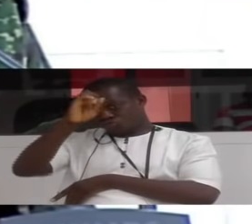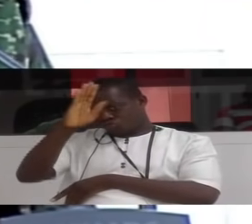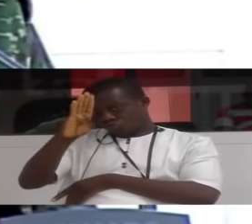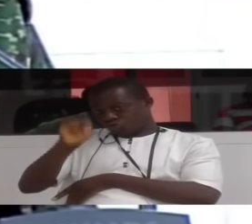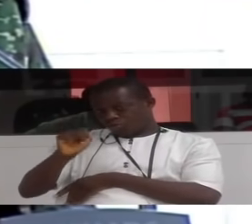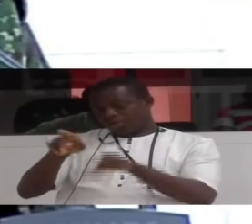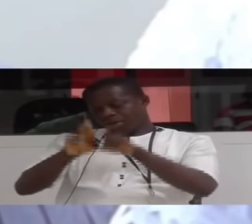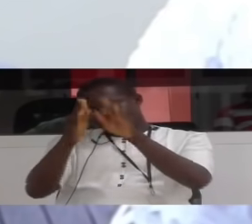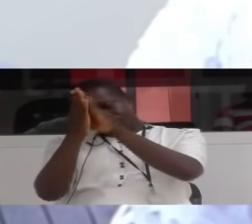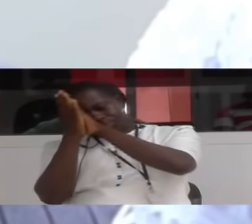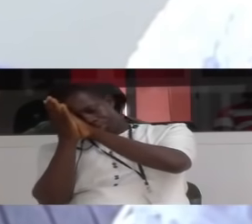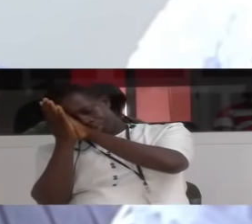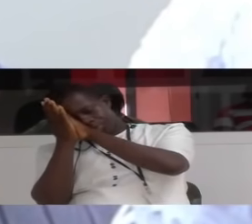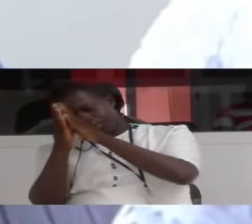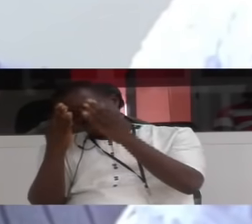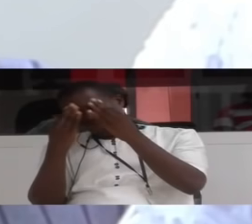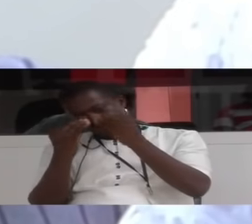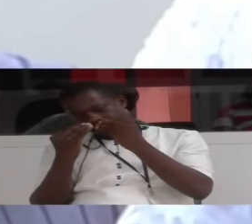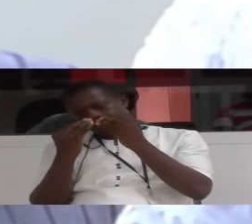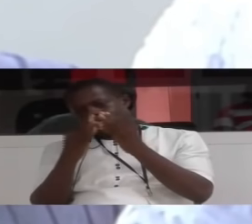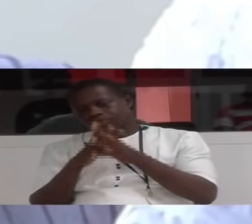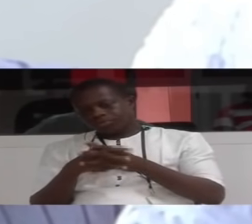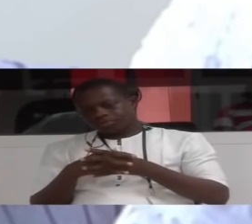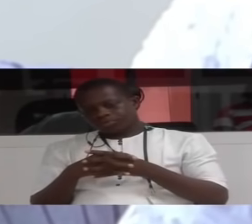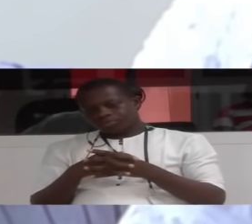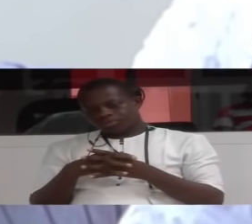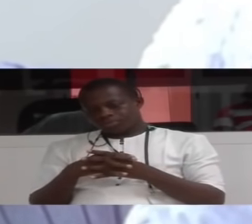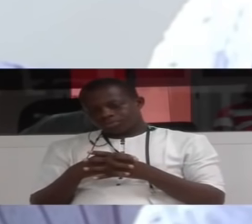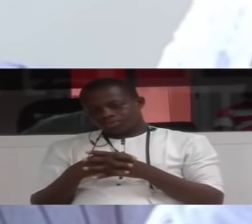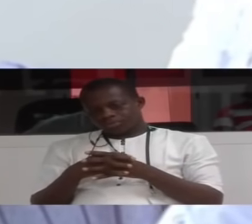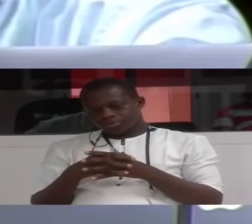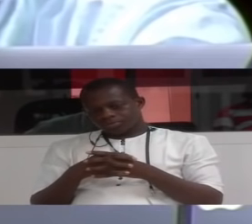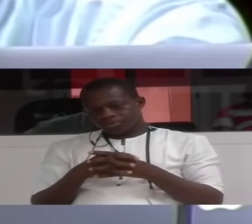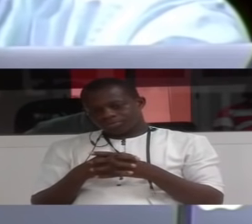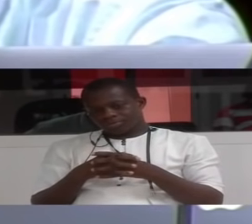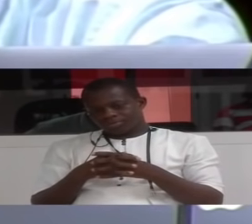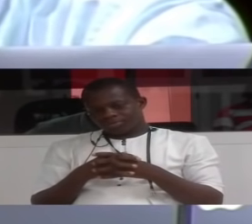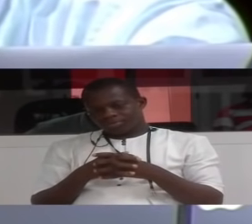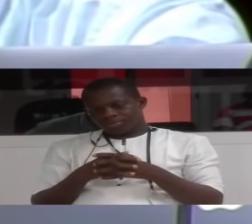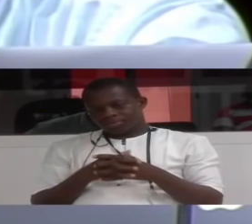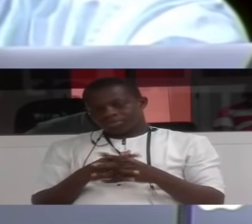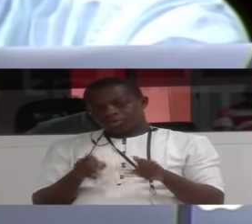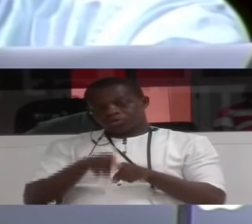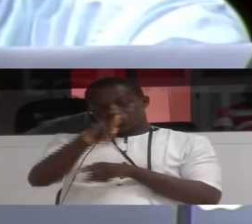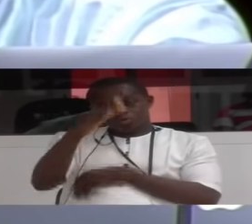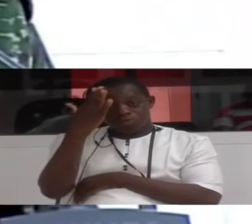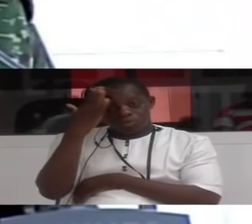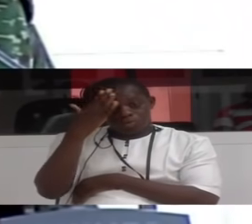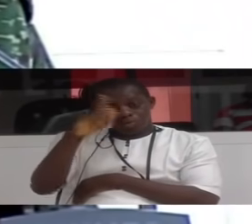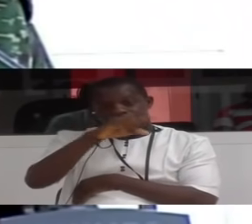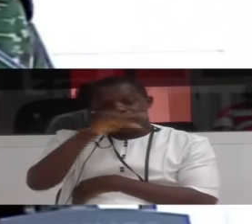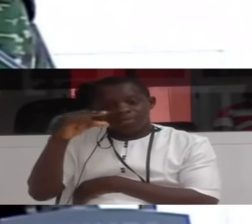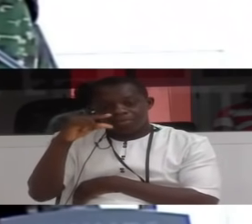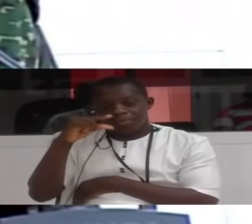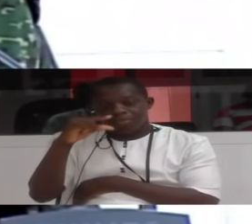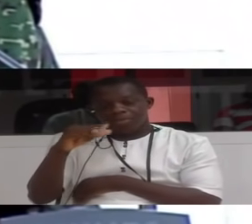aware because he was the one that said to us upon our arrival that Baba Job was asleep. Do you know his name? Ako fayo tolo